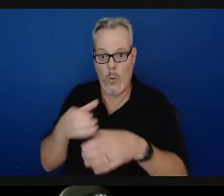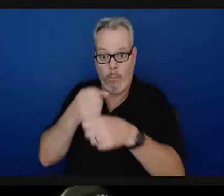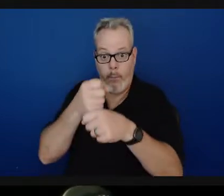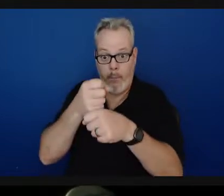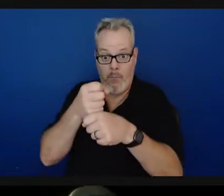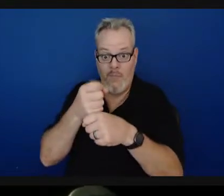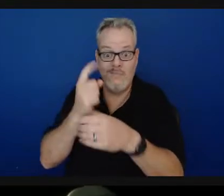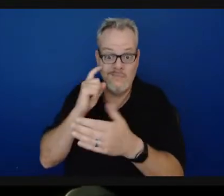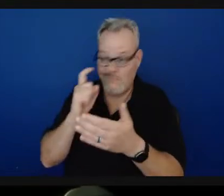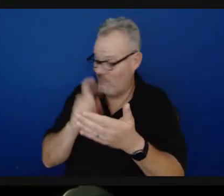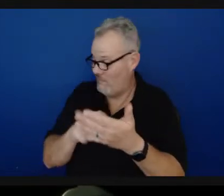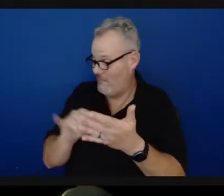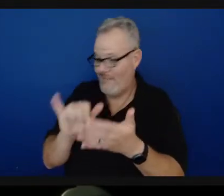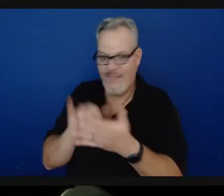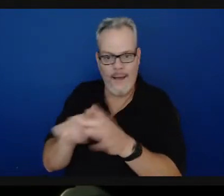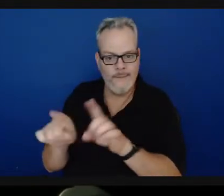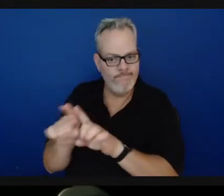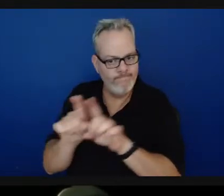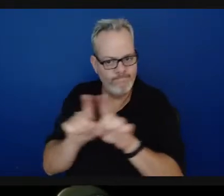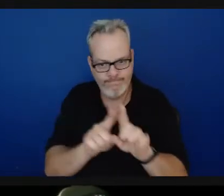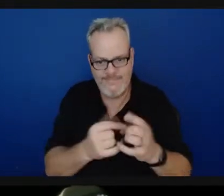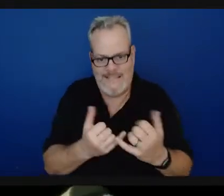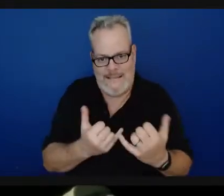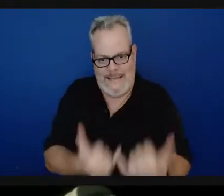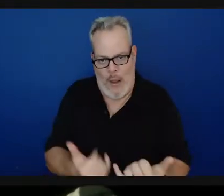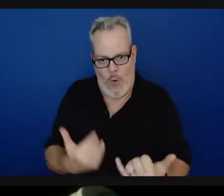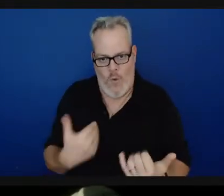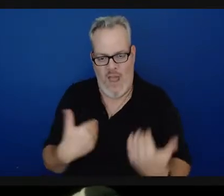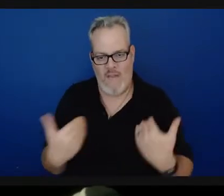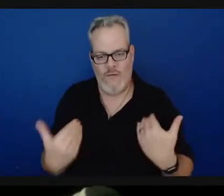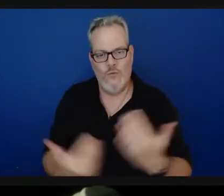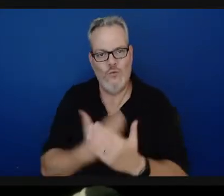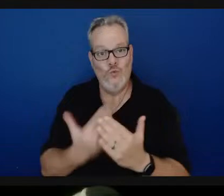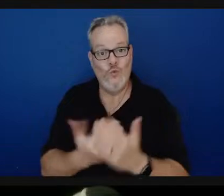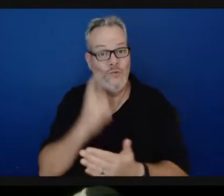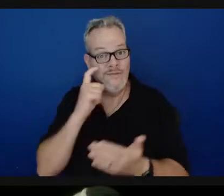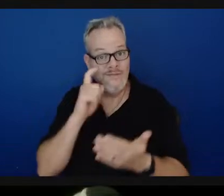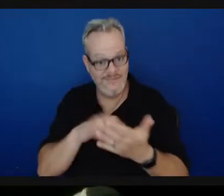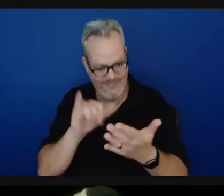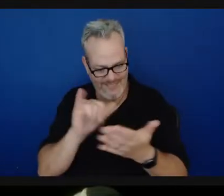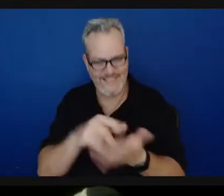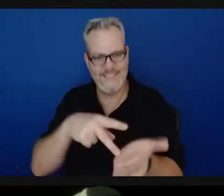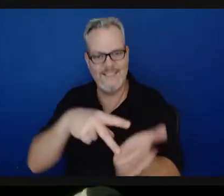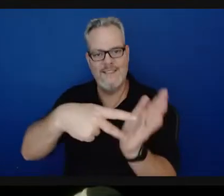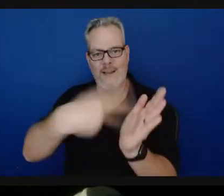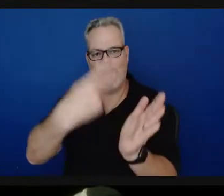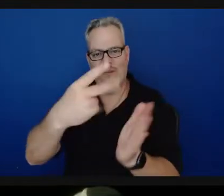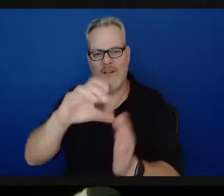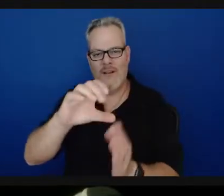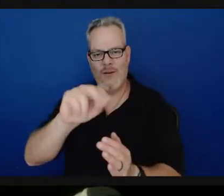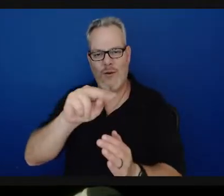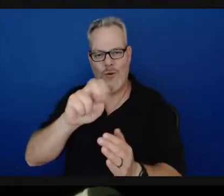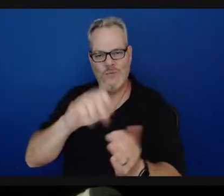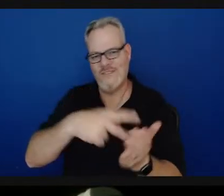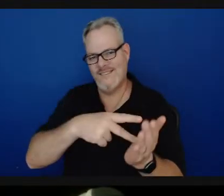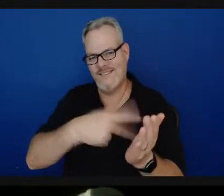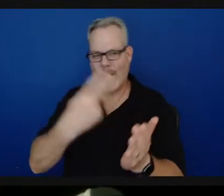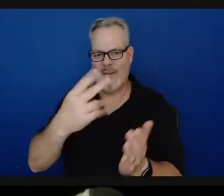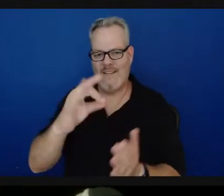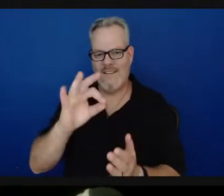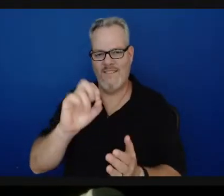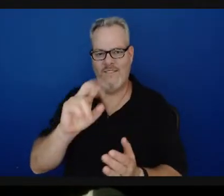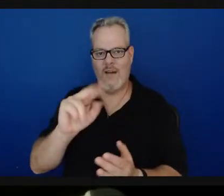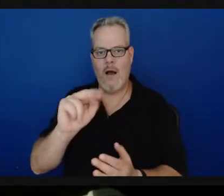we have building up now. So our double cones from our double fountains here are both bigger than we